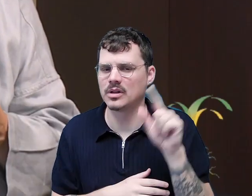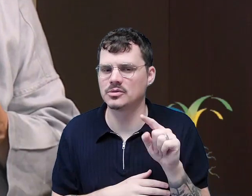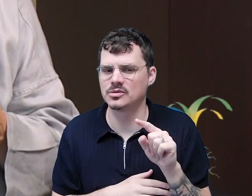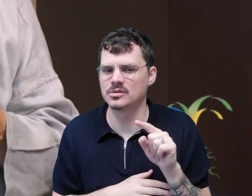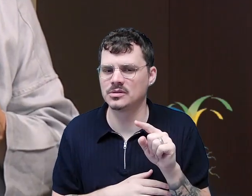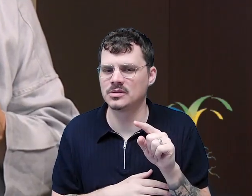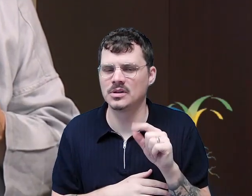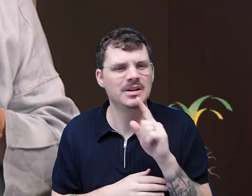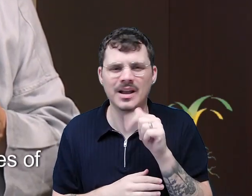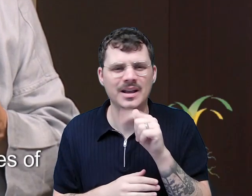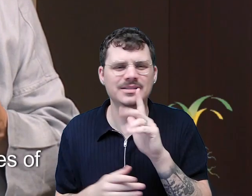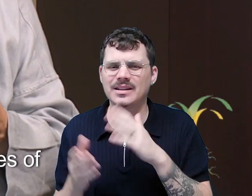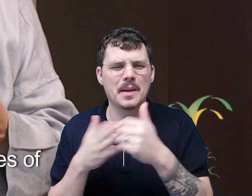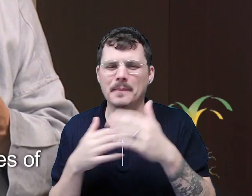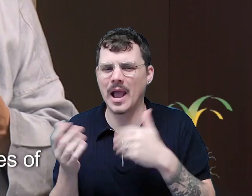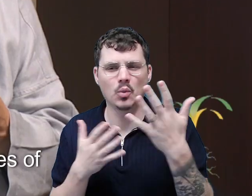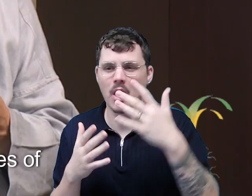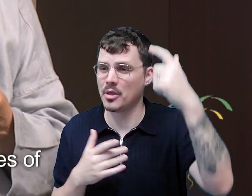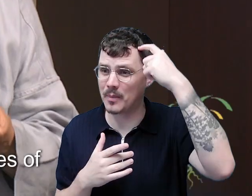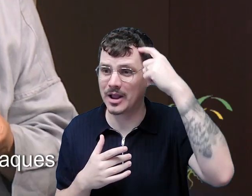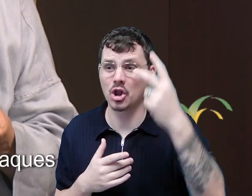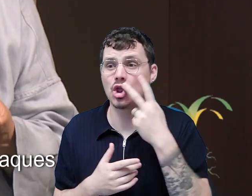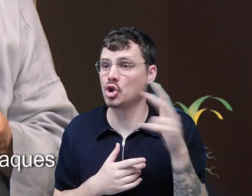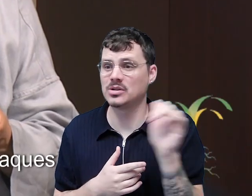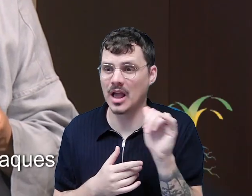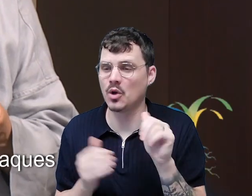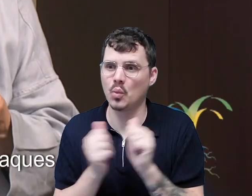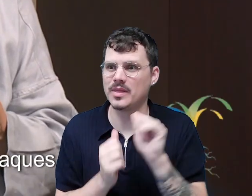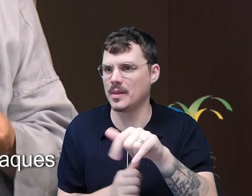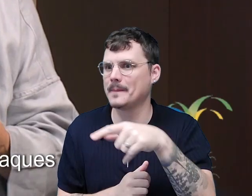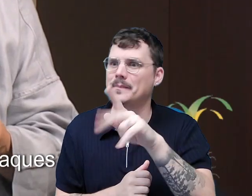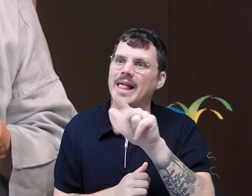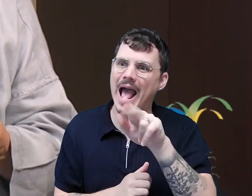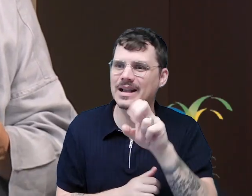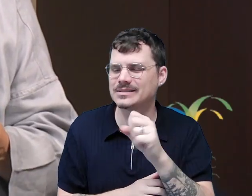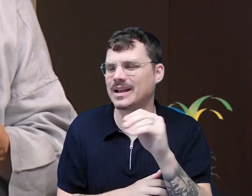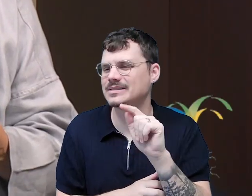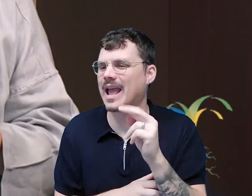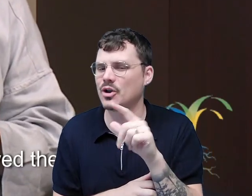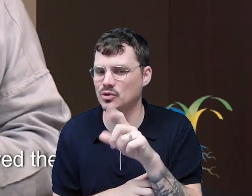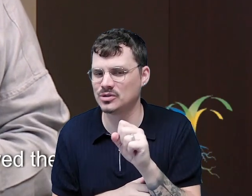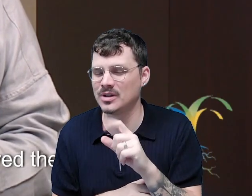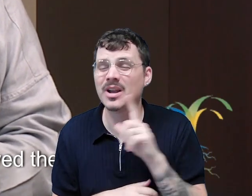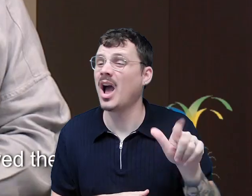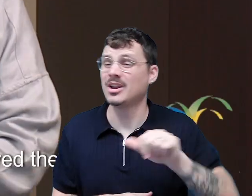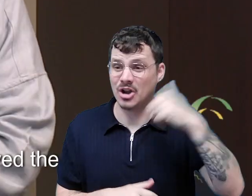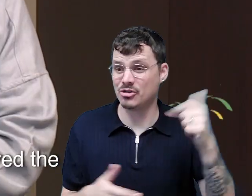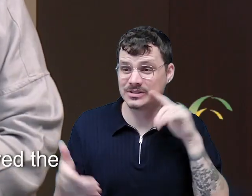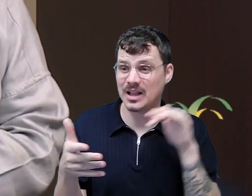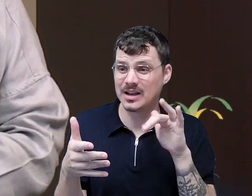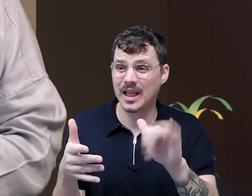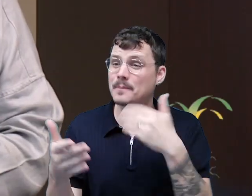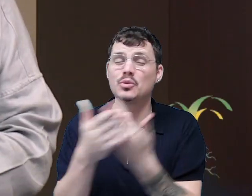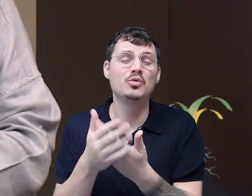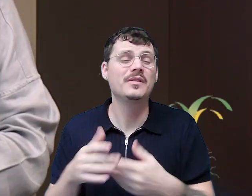have Alzheimer's. Just didn't matter what the insides of their brains looked like in terms of plaques and tangles. There was another study that proved